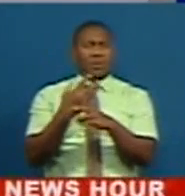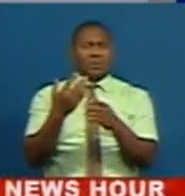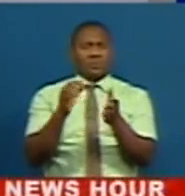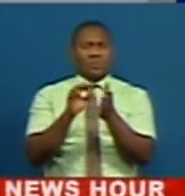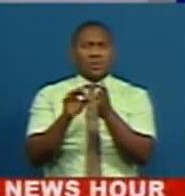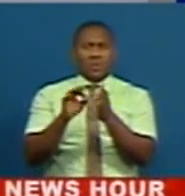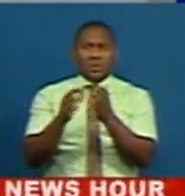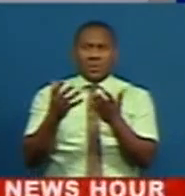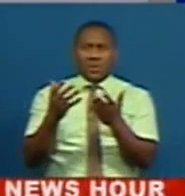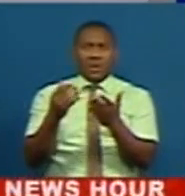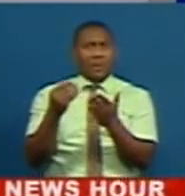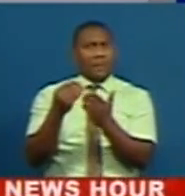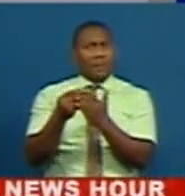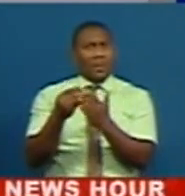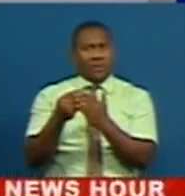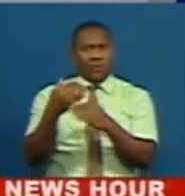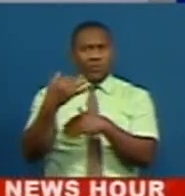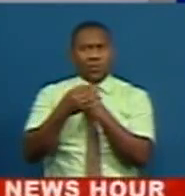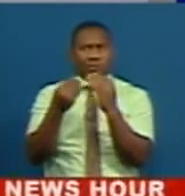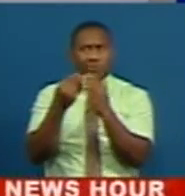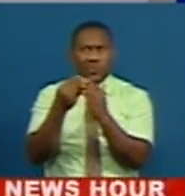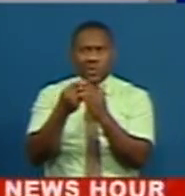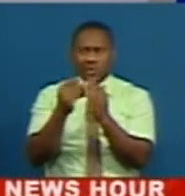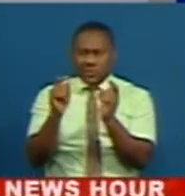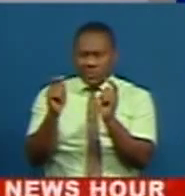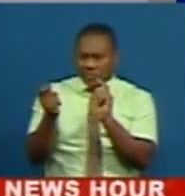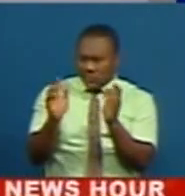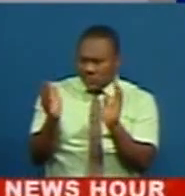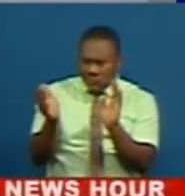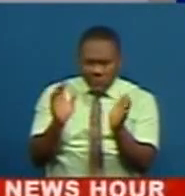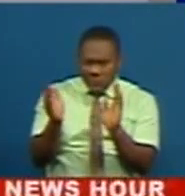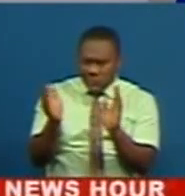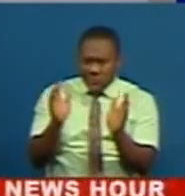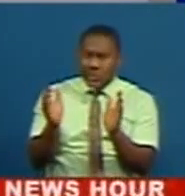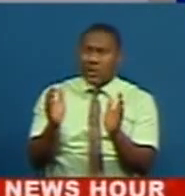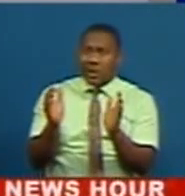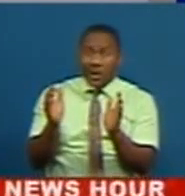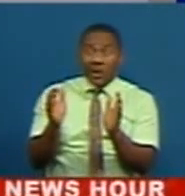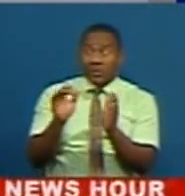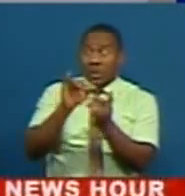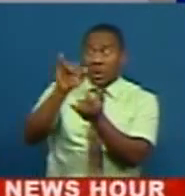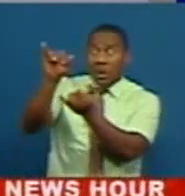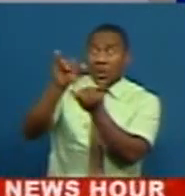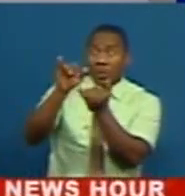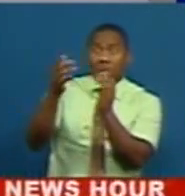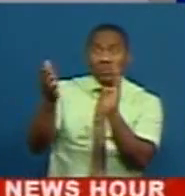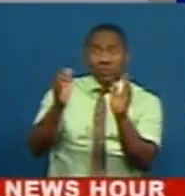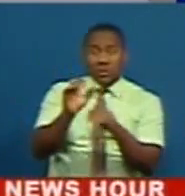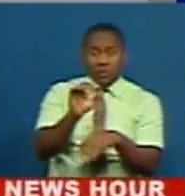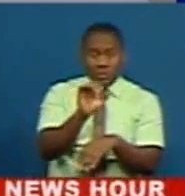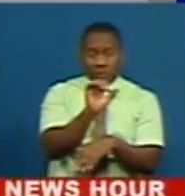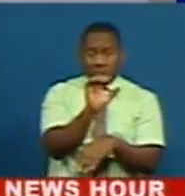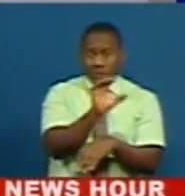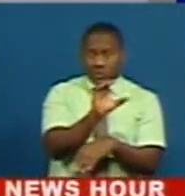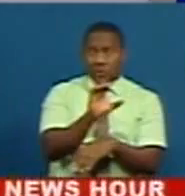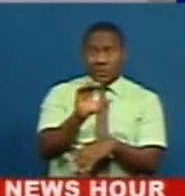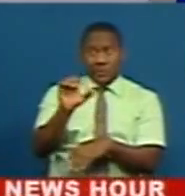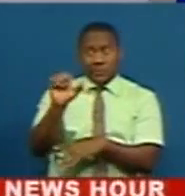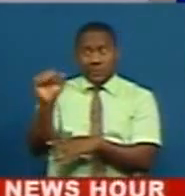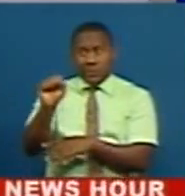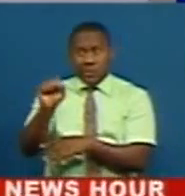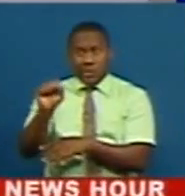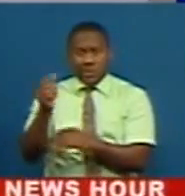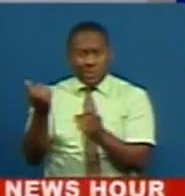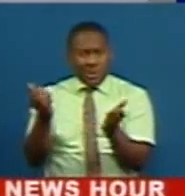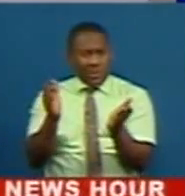importers at the port. By this, the process for calculating the cost of imports in relation to the dollar will be extended from 1 week to